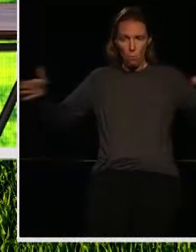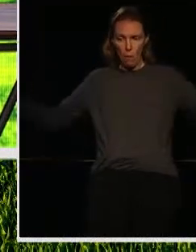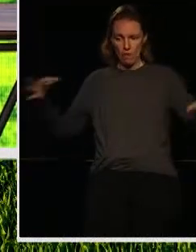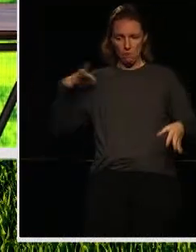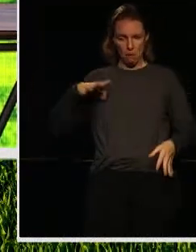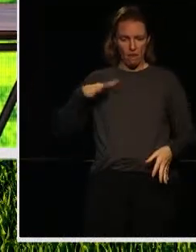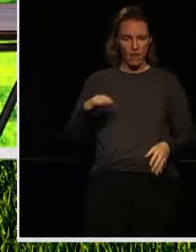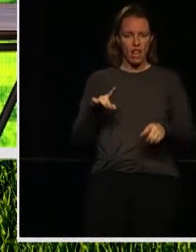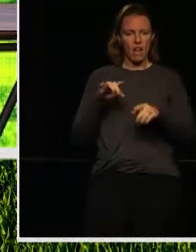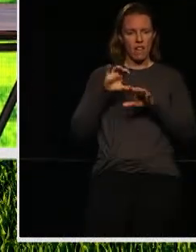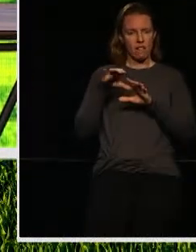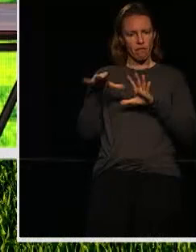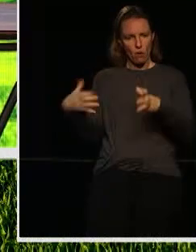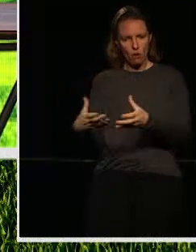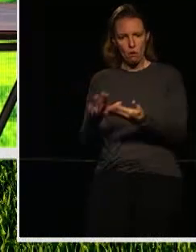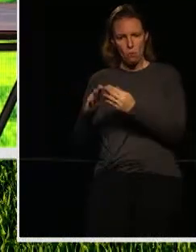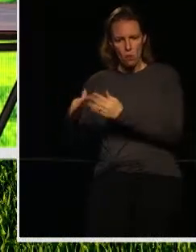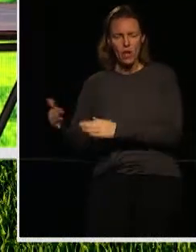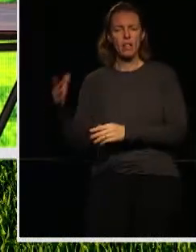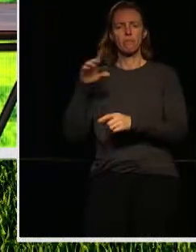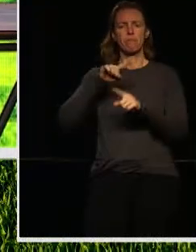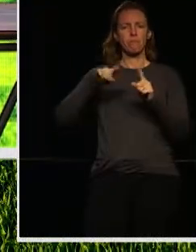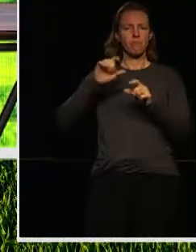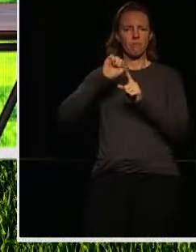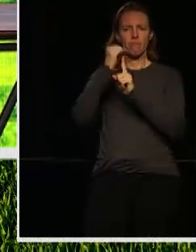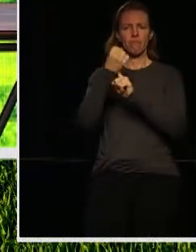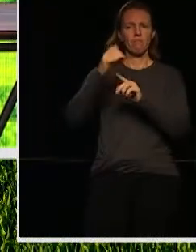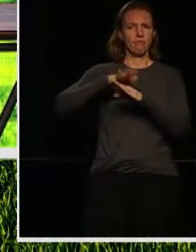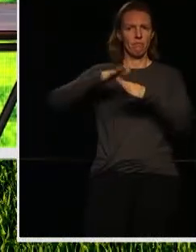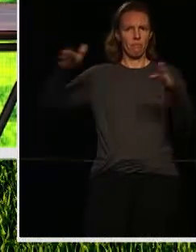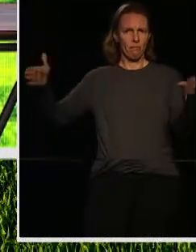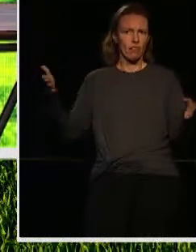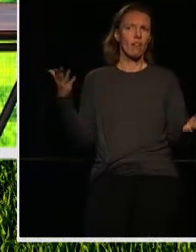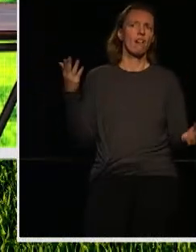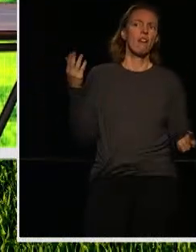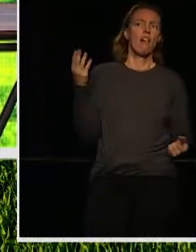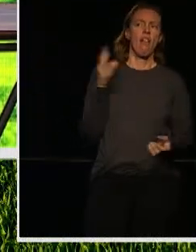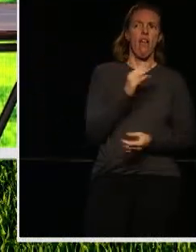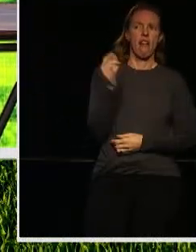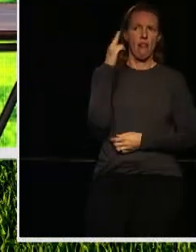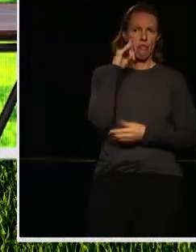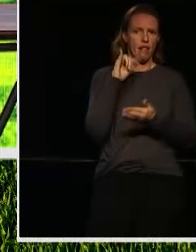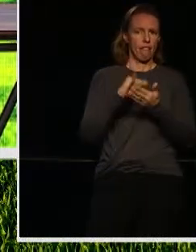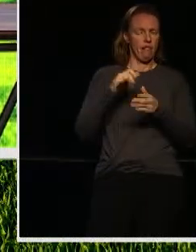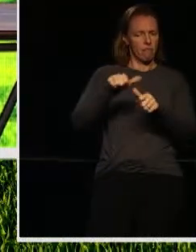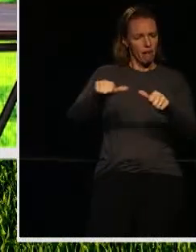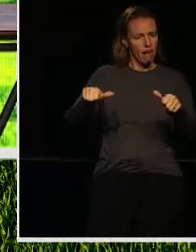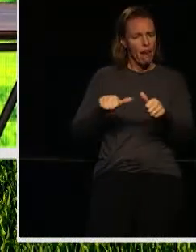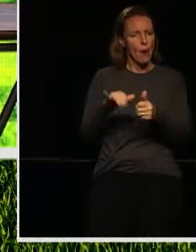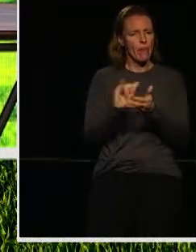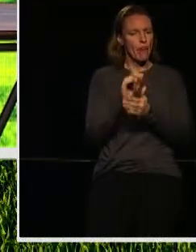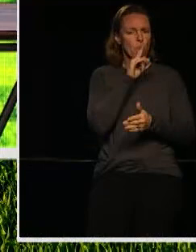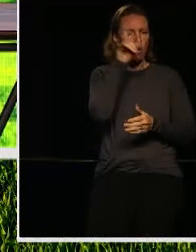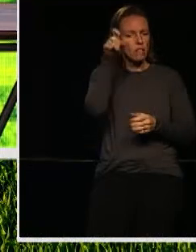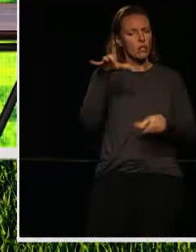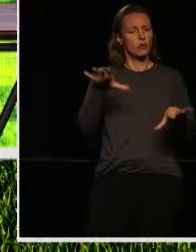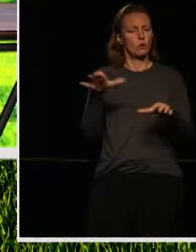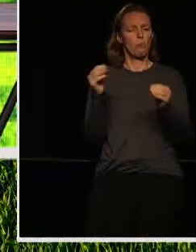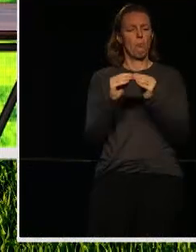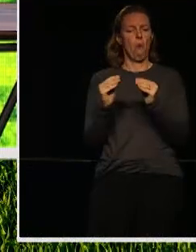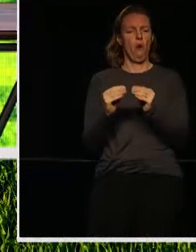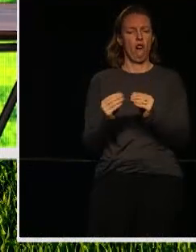the agricultural community, but to society in general. And so I think that that's an area that we really need to do more